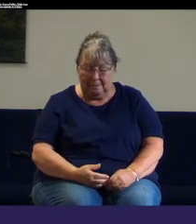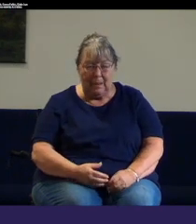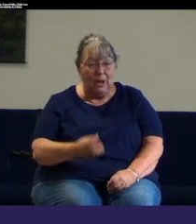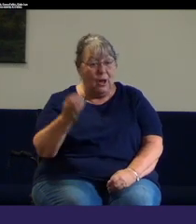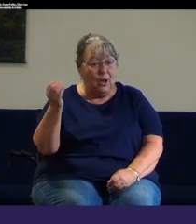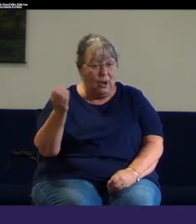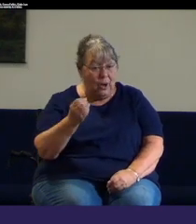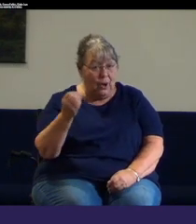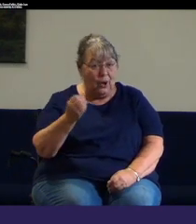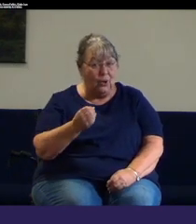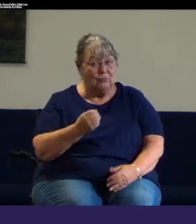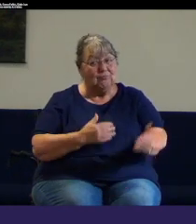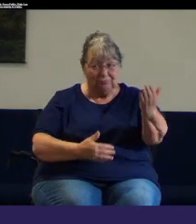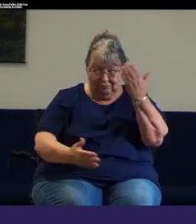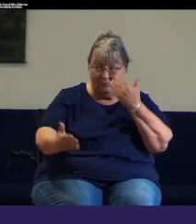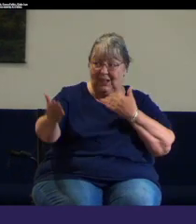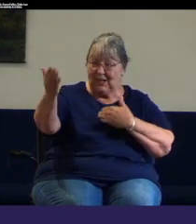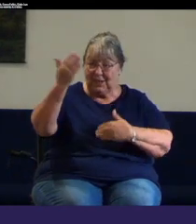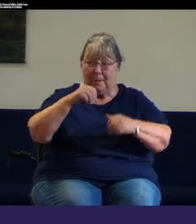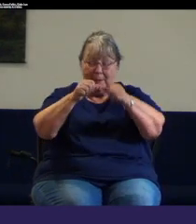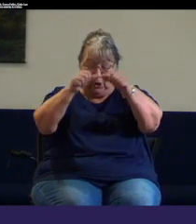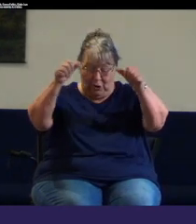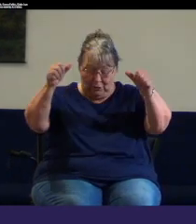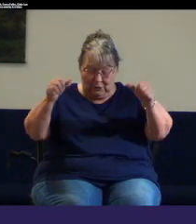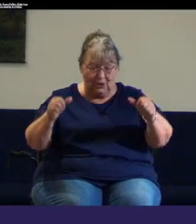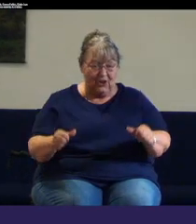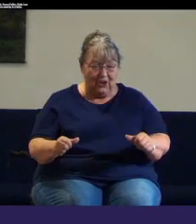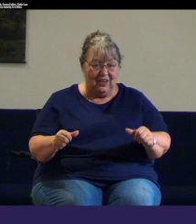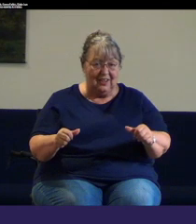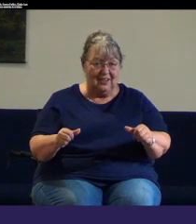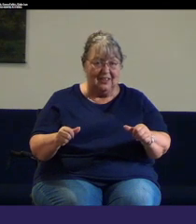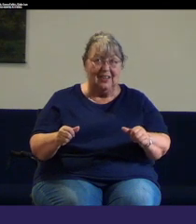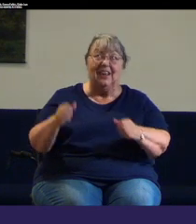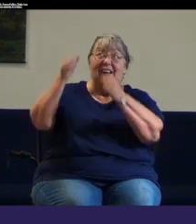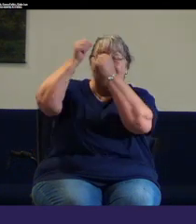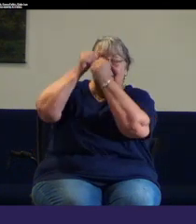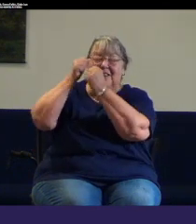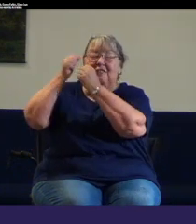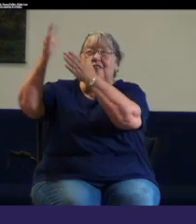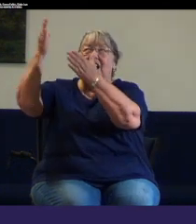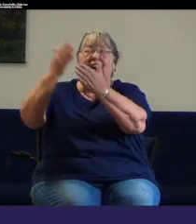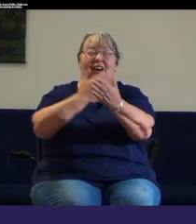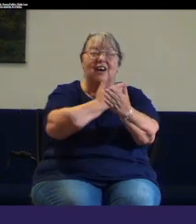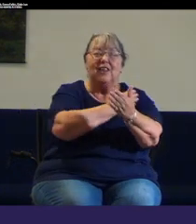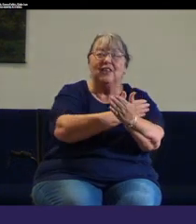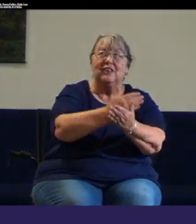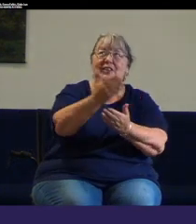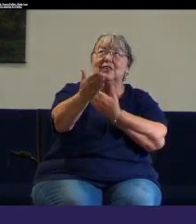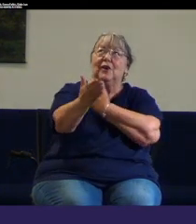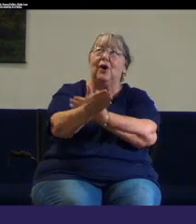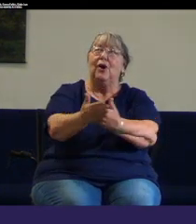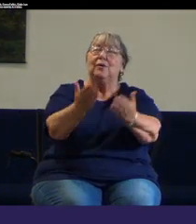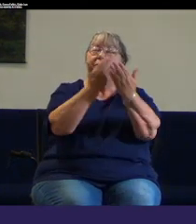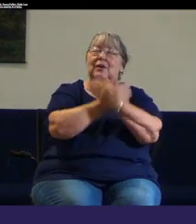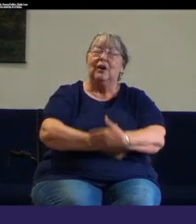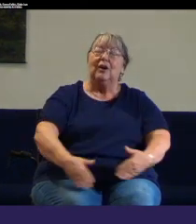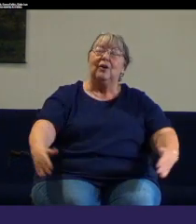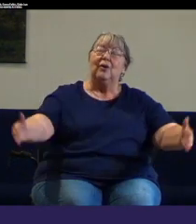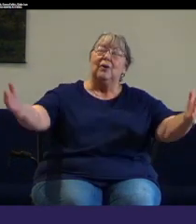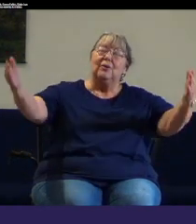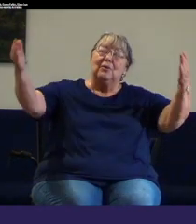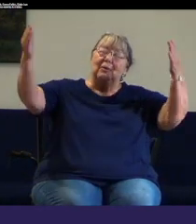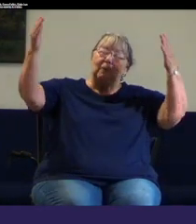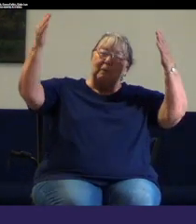Oh, come to the altar. The Father's arms